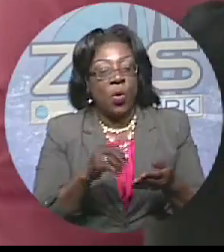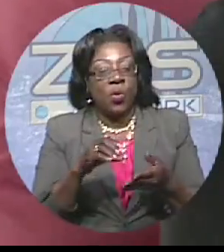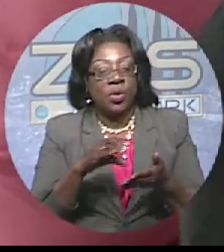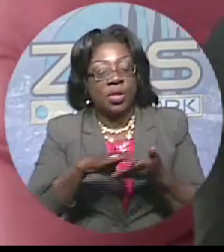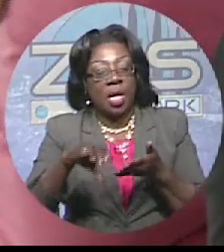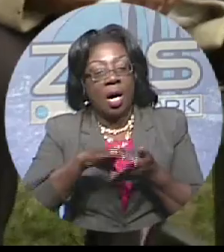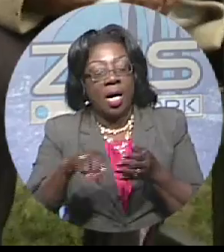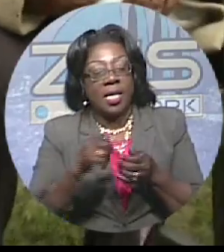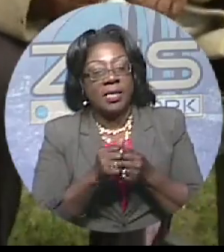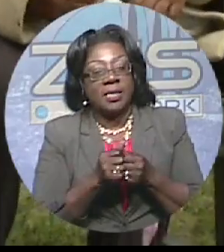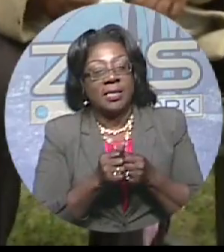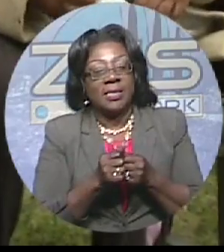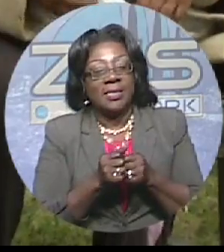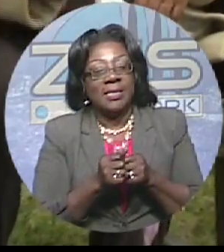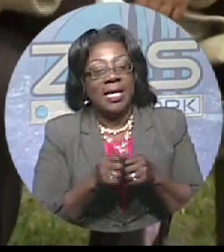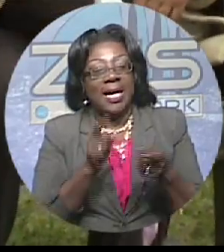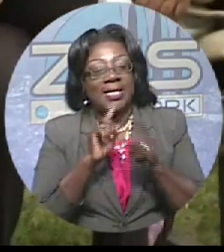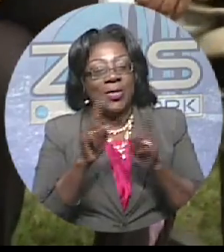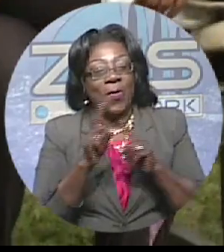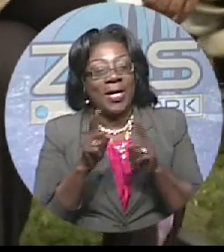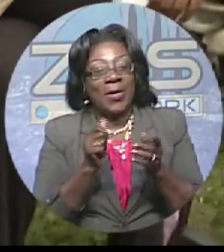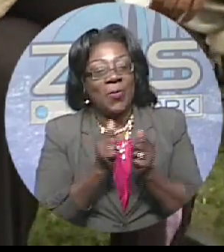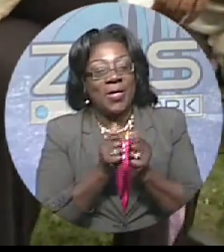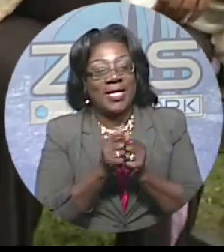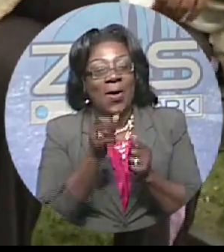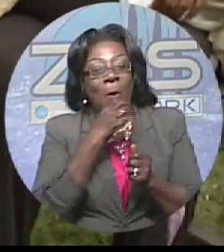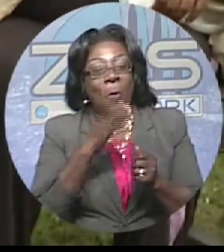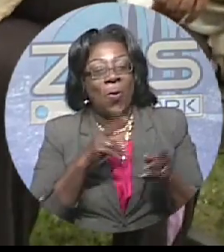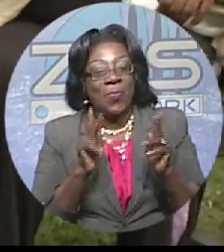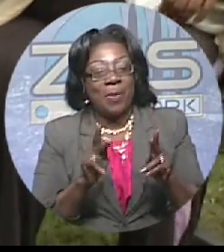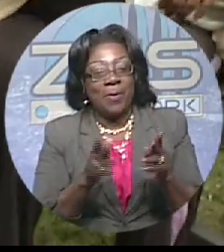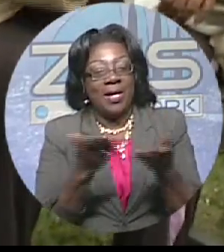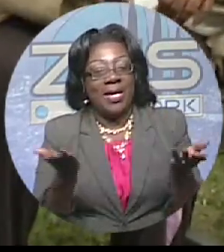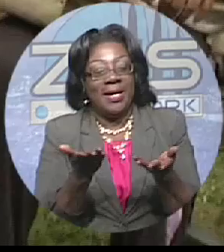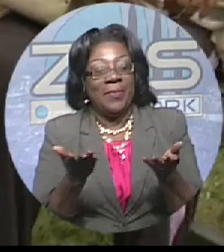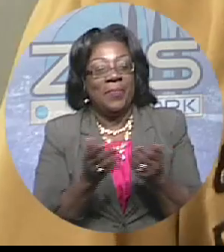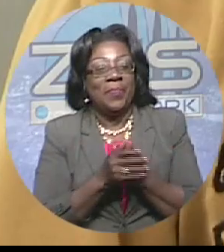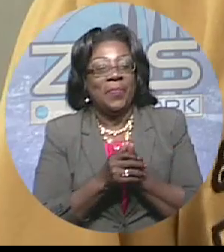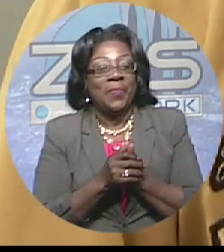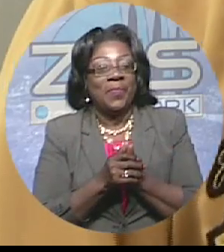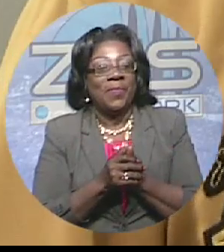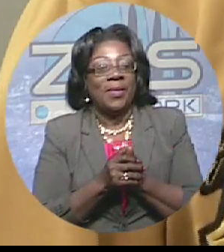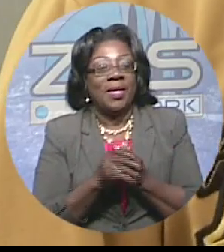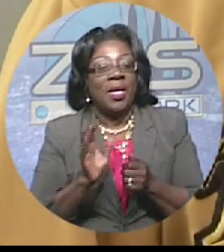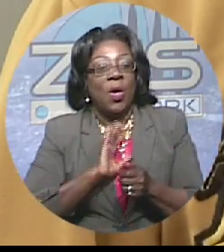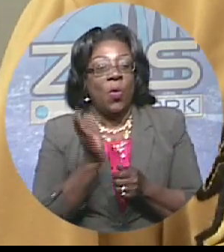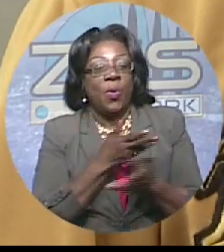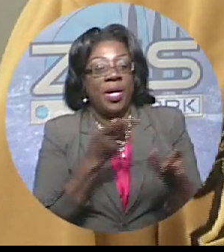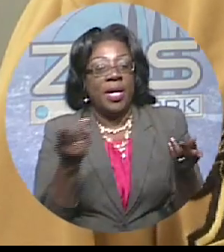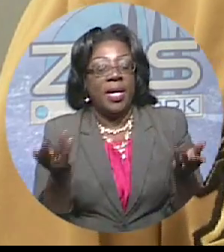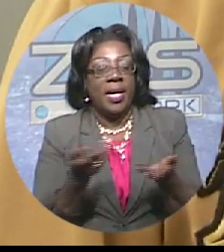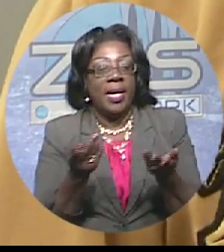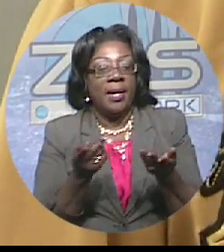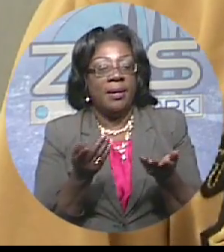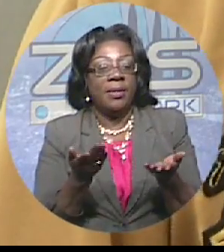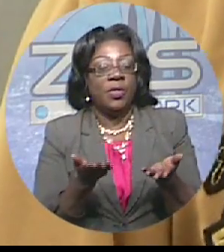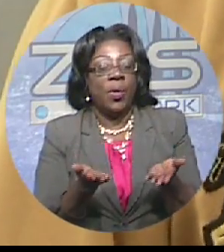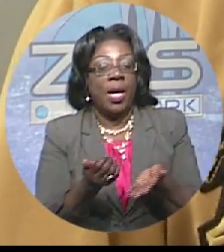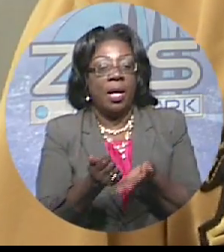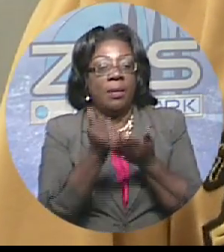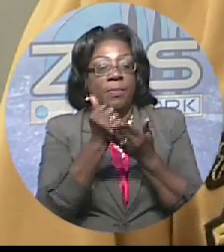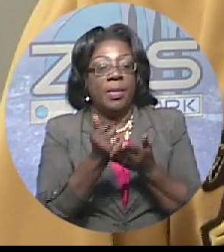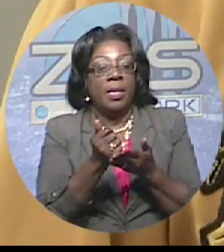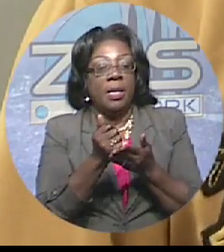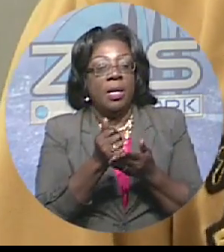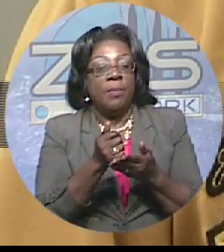lively and provocative discussions with them. They're great. They're great. We're here to help the community and help people in the community